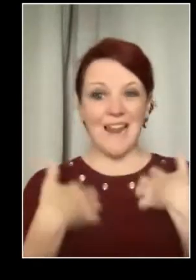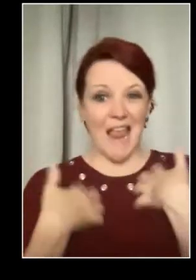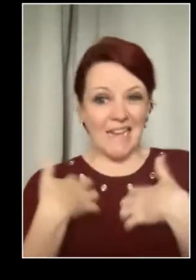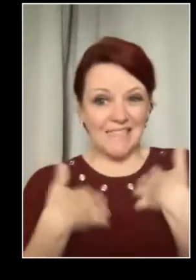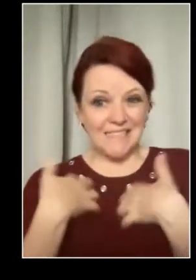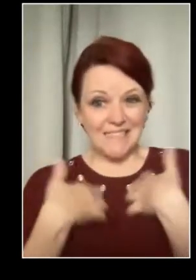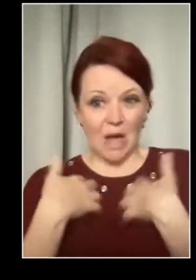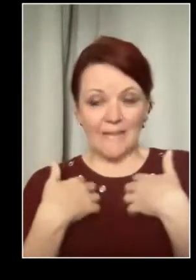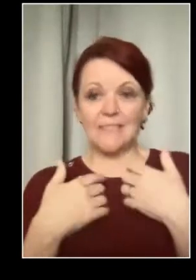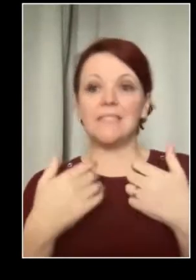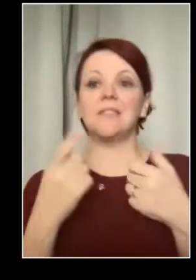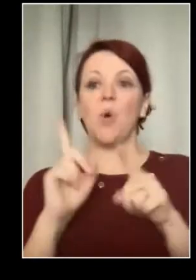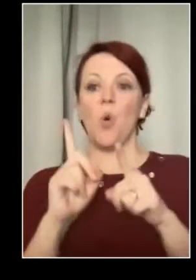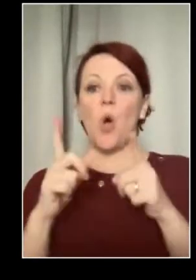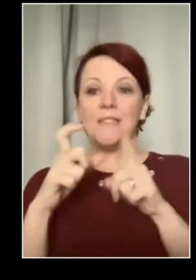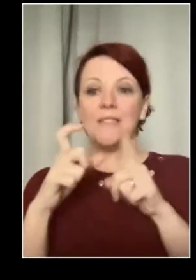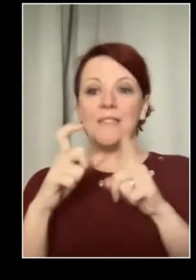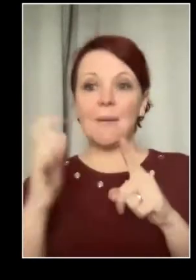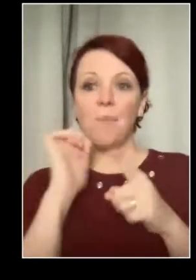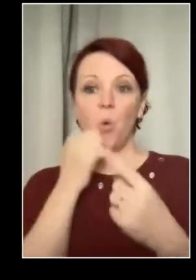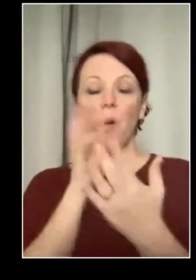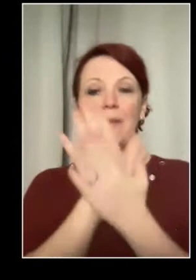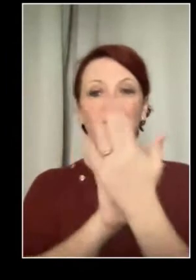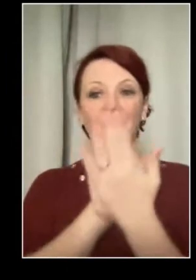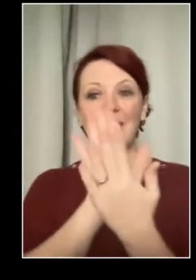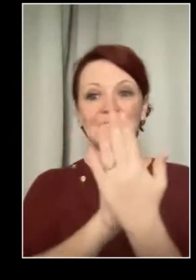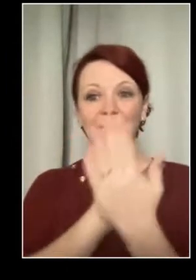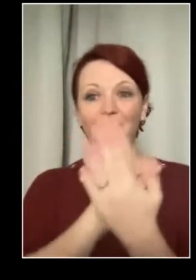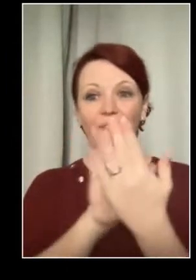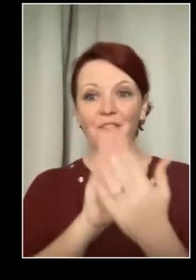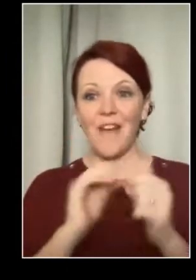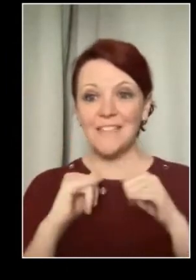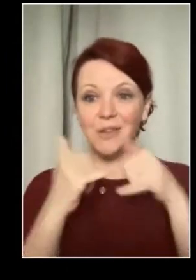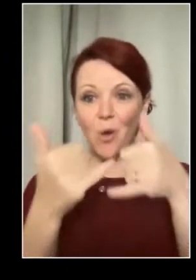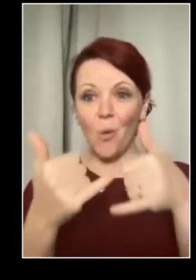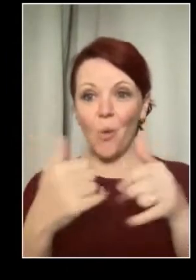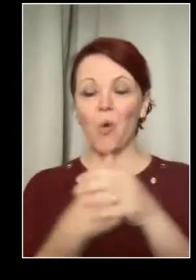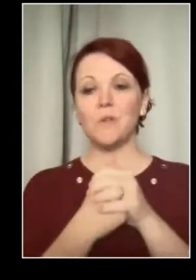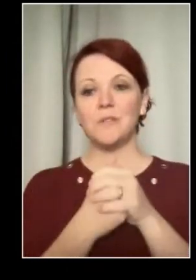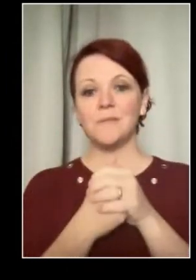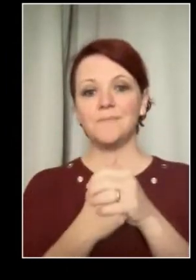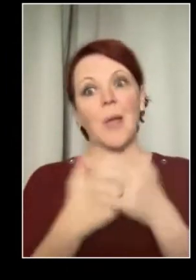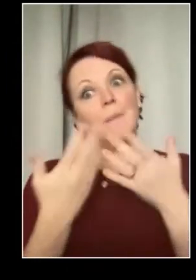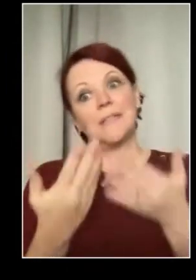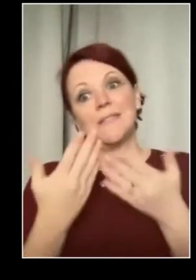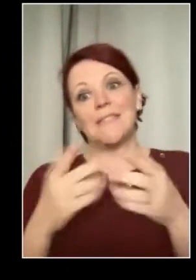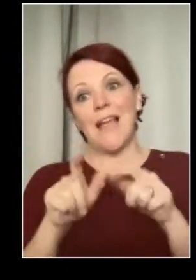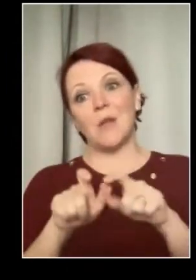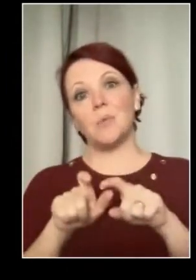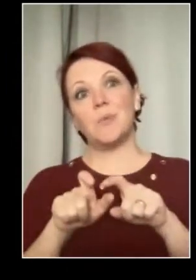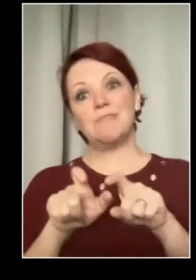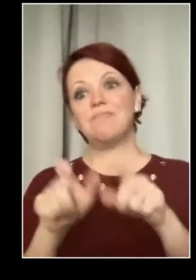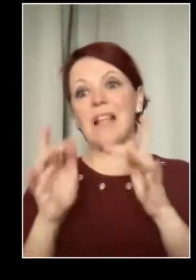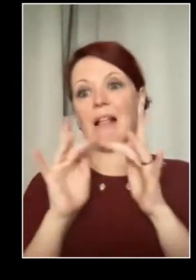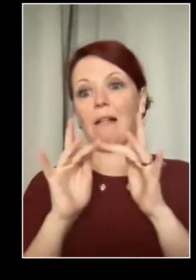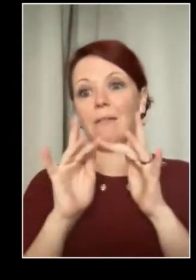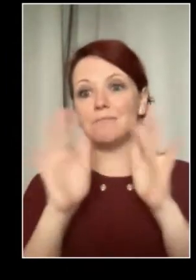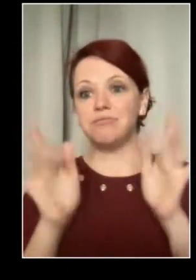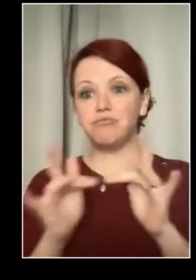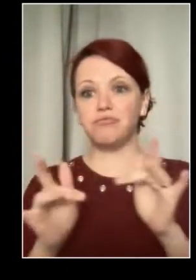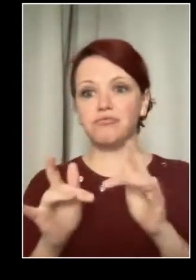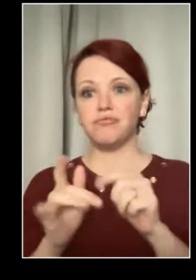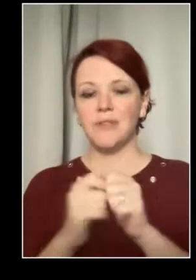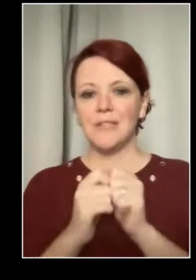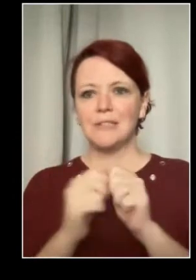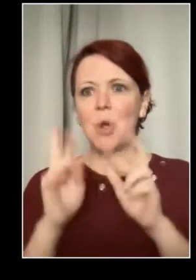for our national awards ceremony in December. For now, though, we are still virtual. So who will leave themselves on mute today? We'll find out very